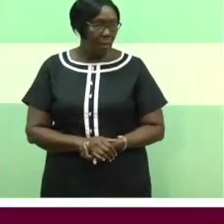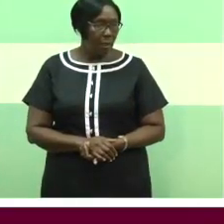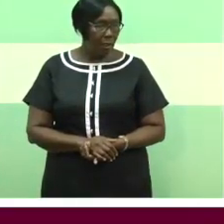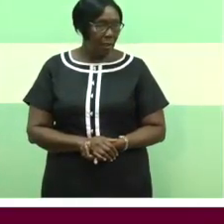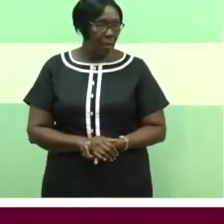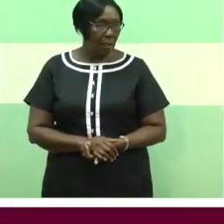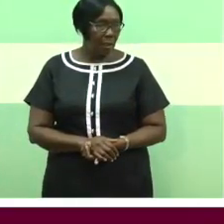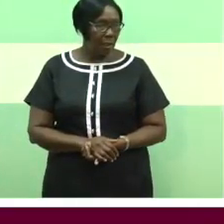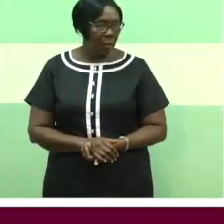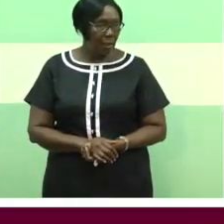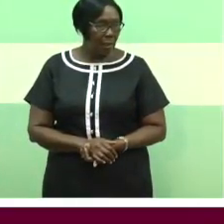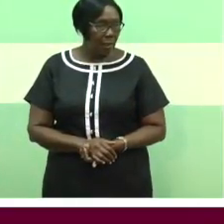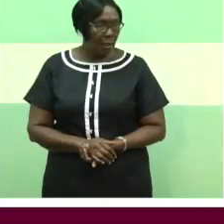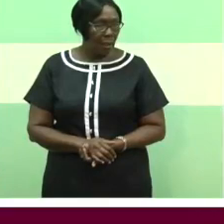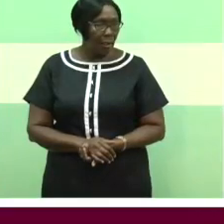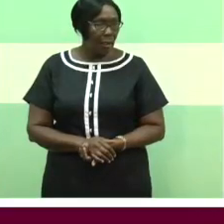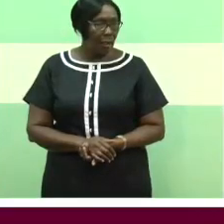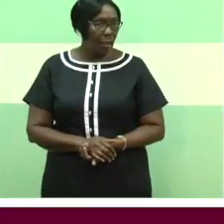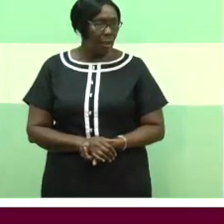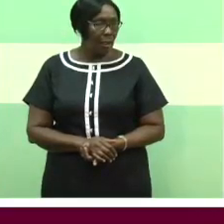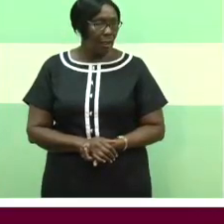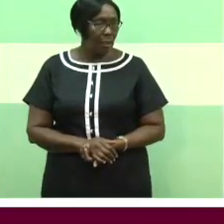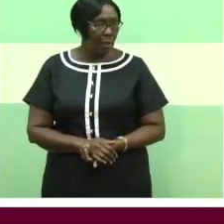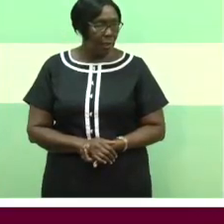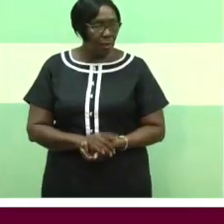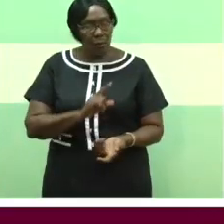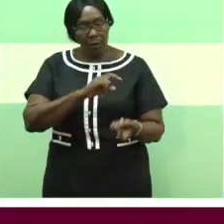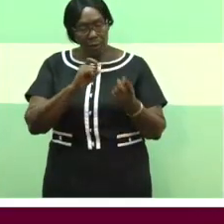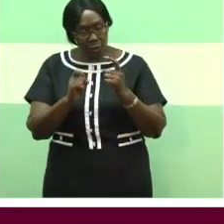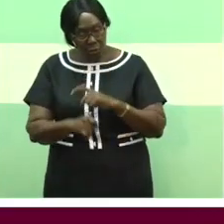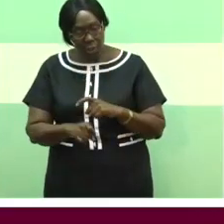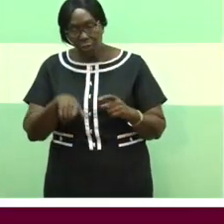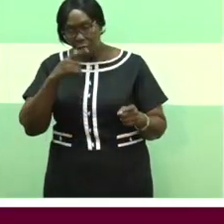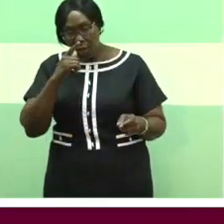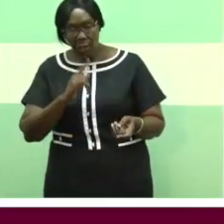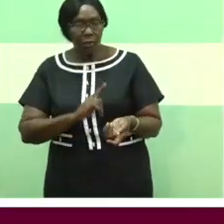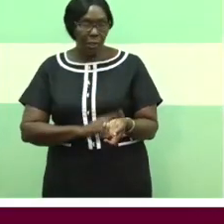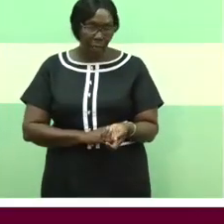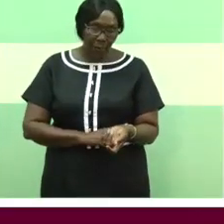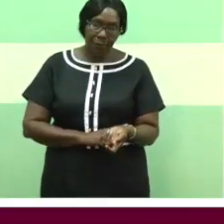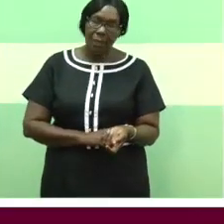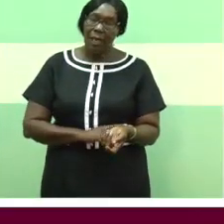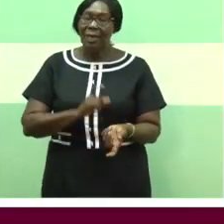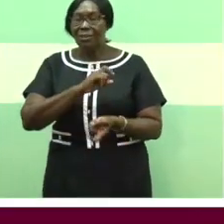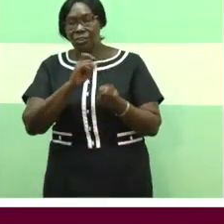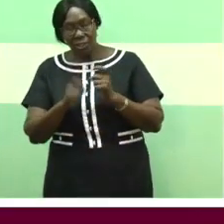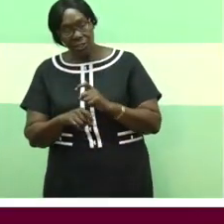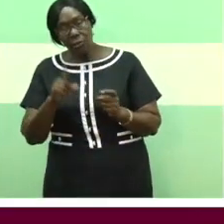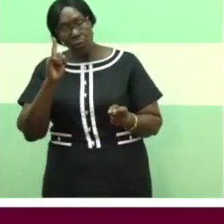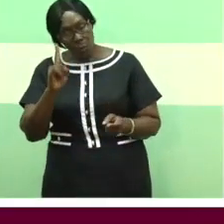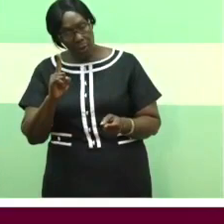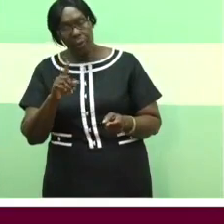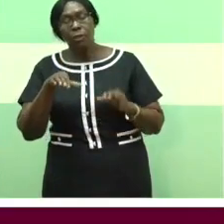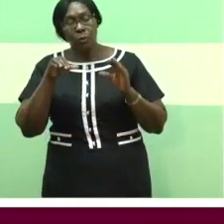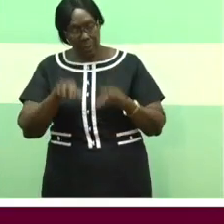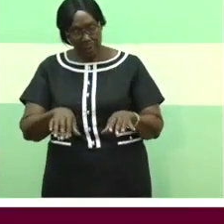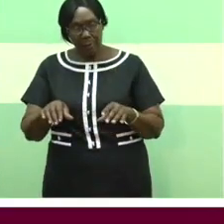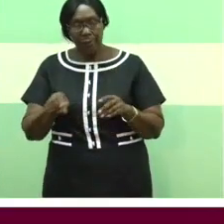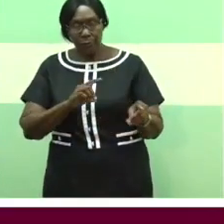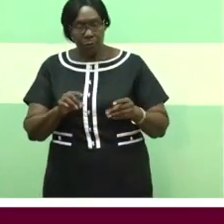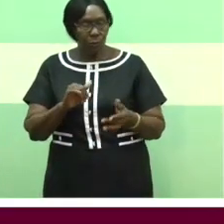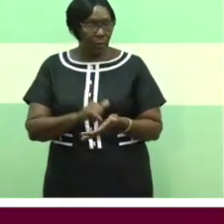well. So if a given day you would like to change your lunch time and maybe change it to 1 o'clock, you can do